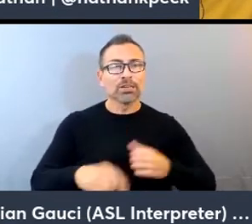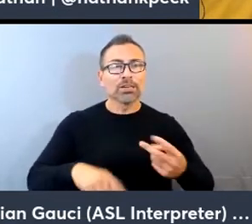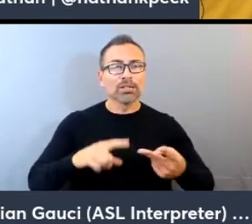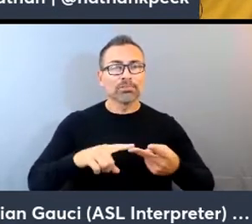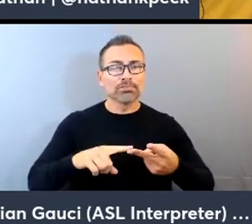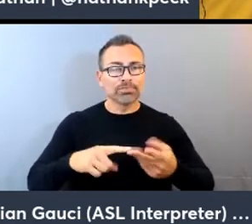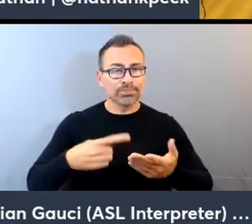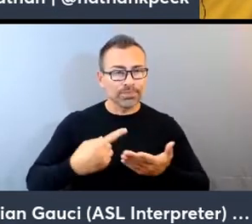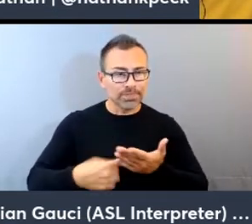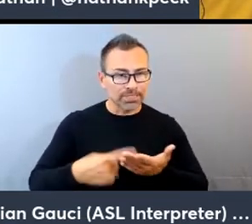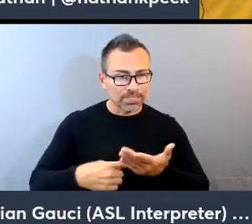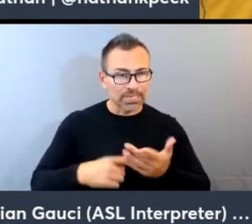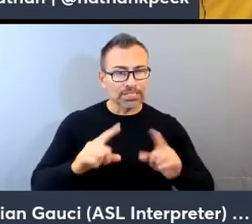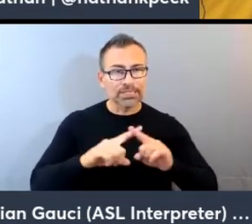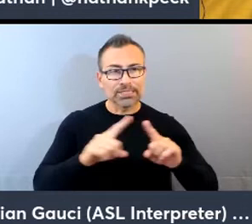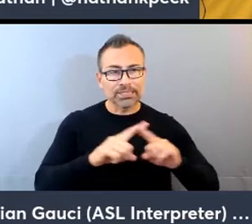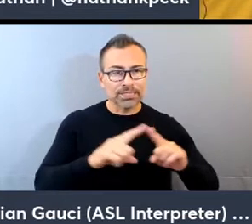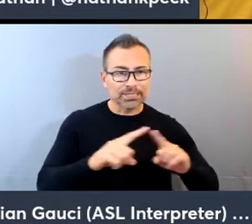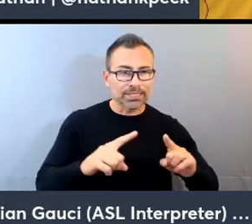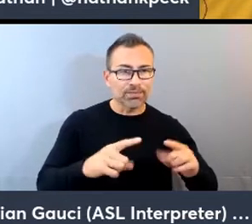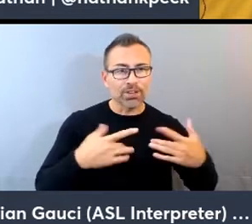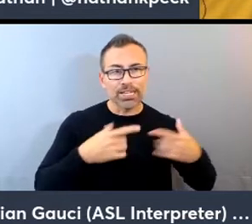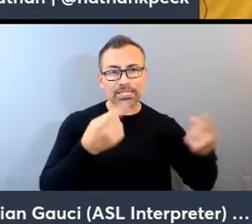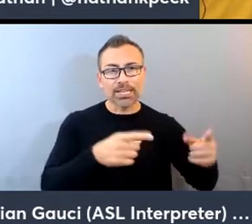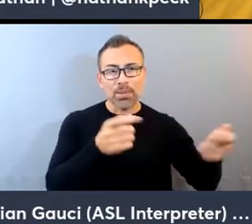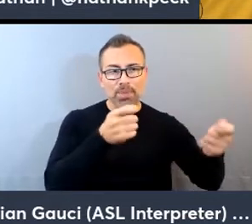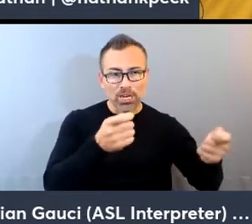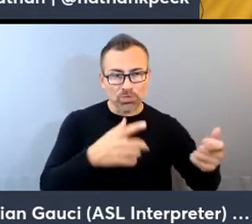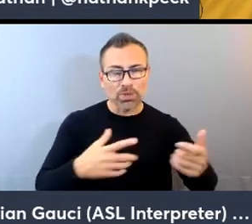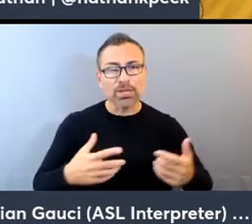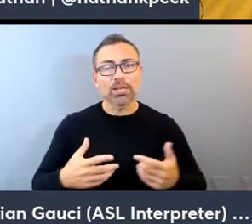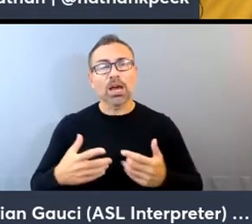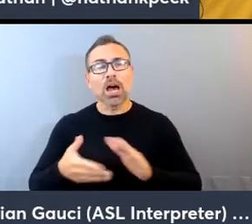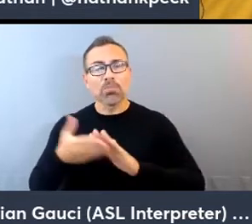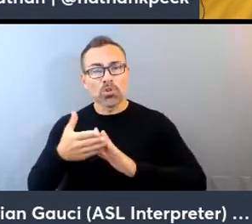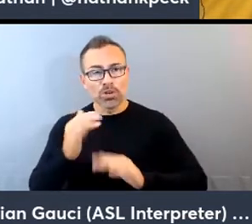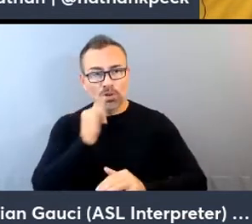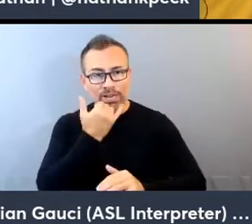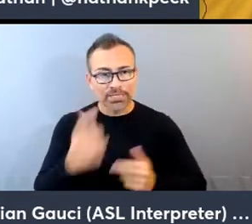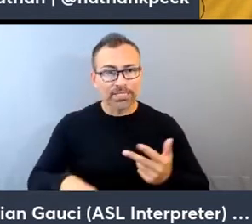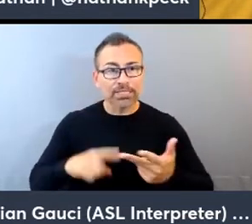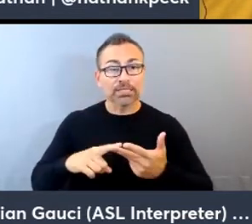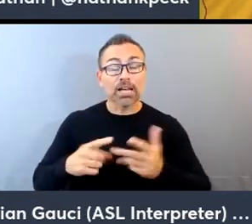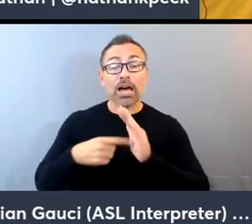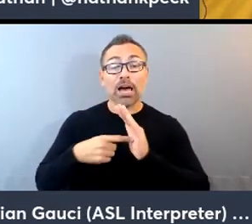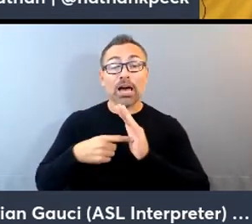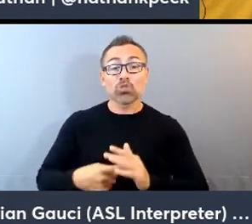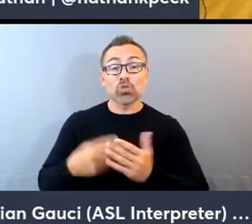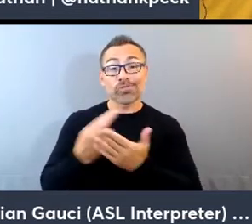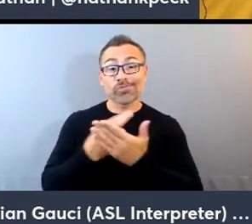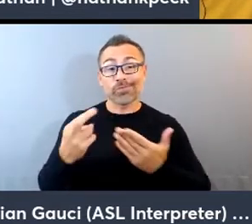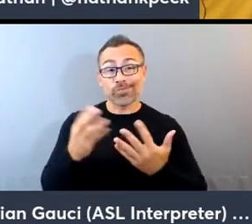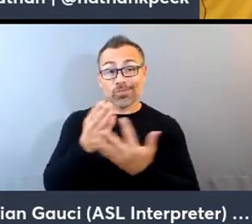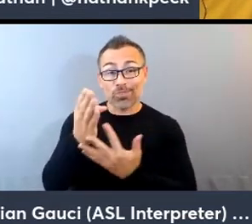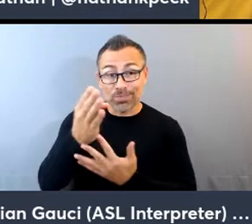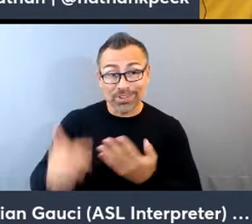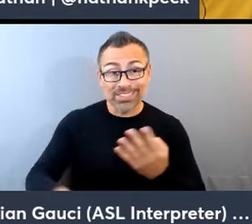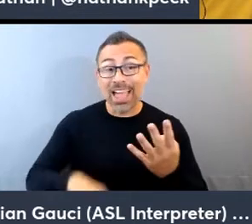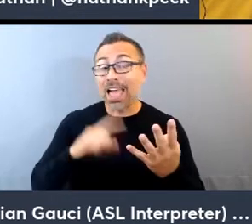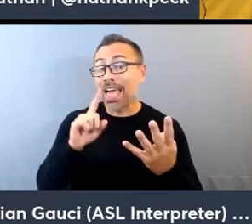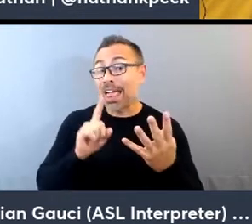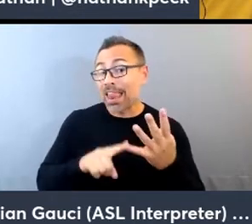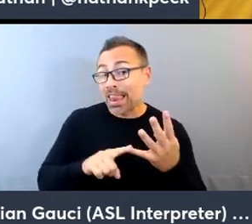of incident management or operational excellence, showed resource transparency, and then I'll just mention that we do bring over details